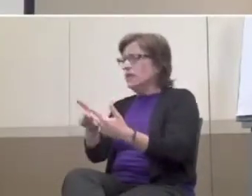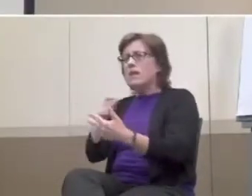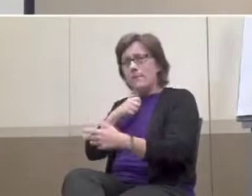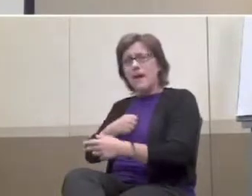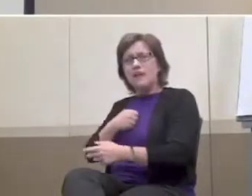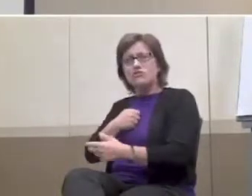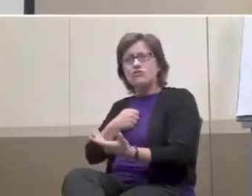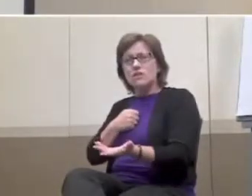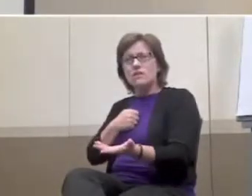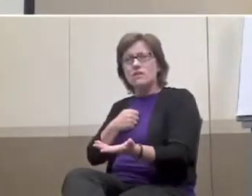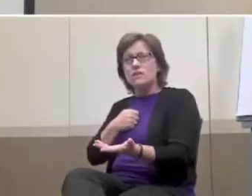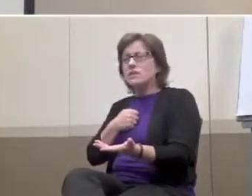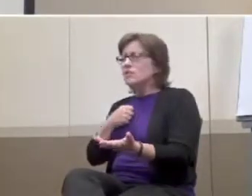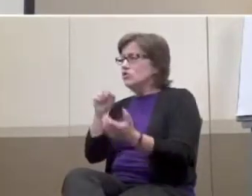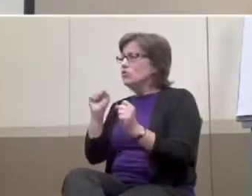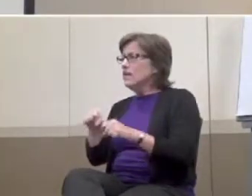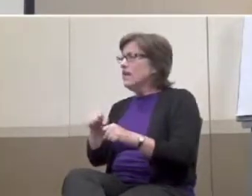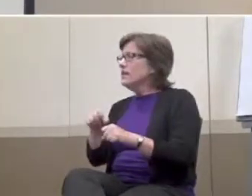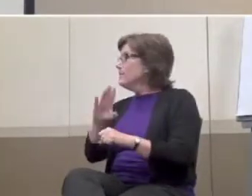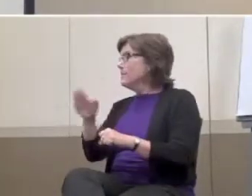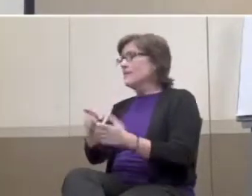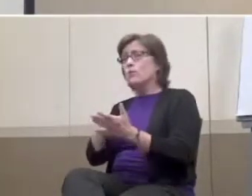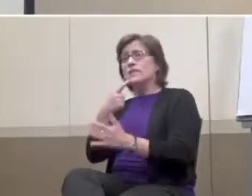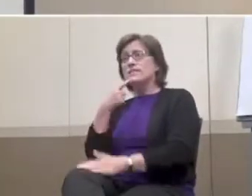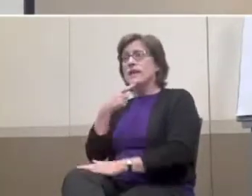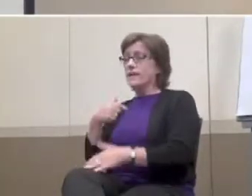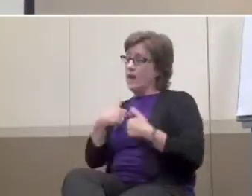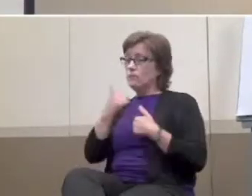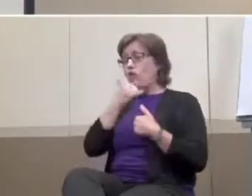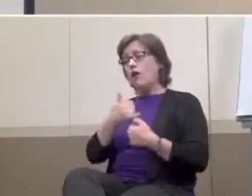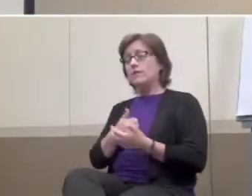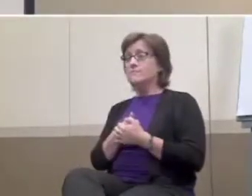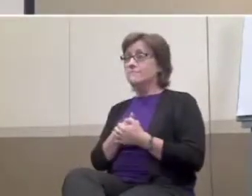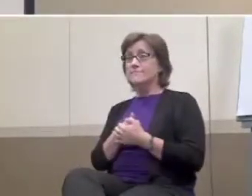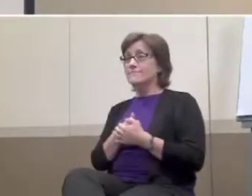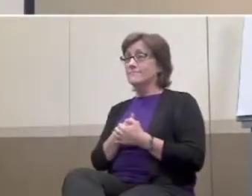you can make and never once say to the other person, you're wrong.